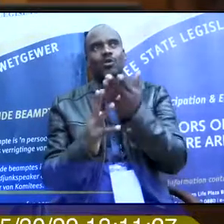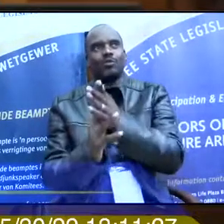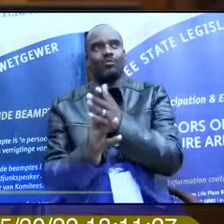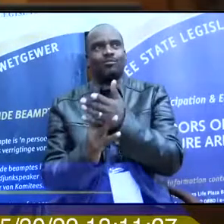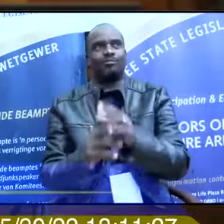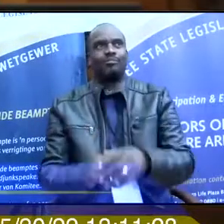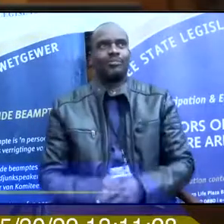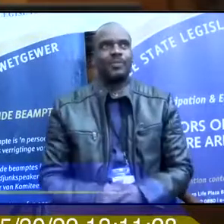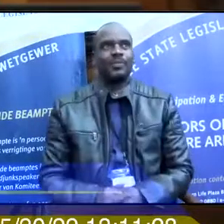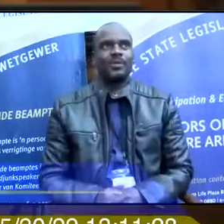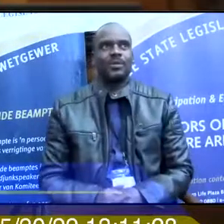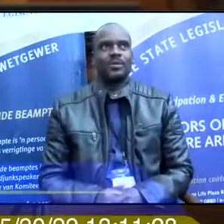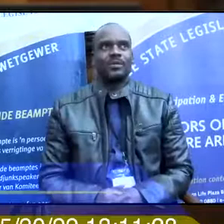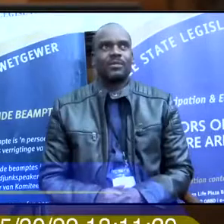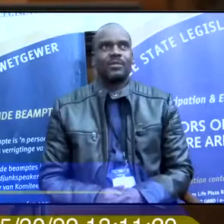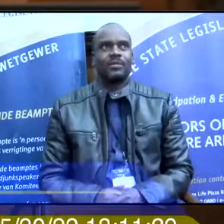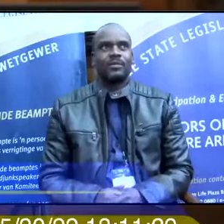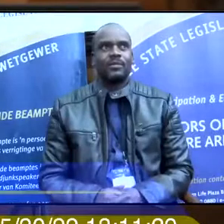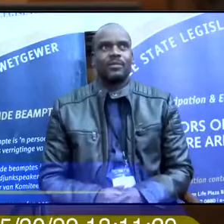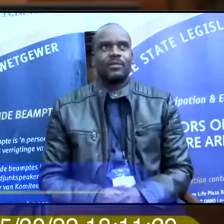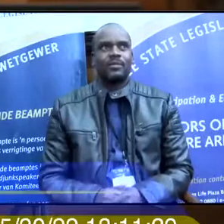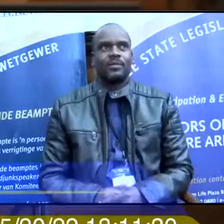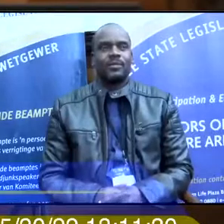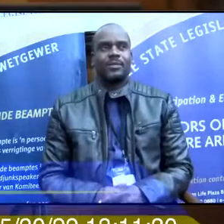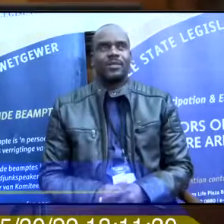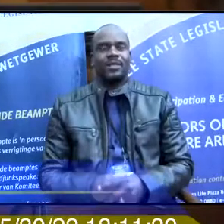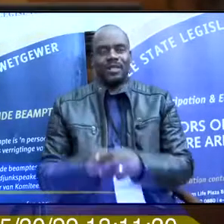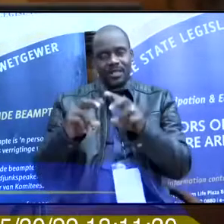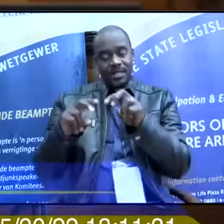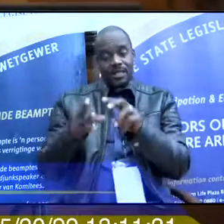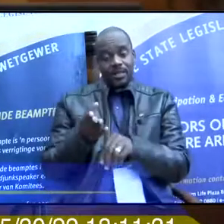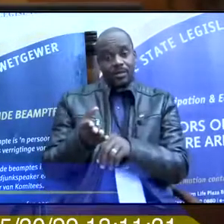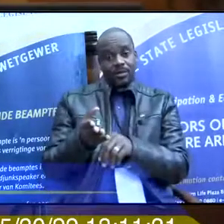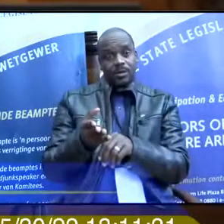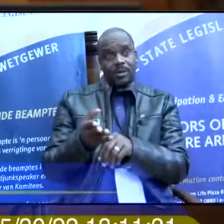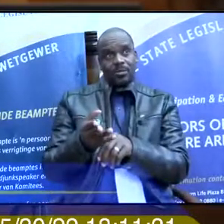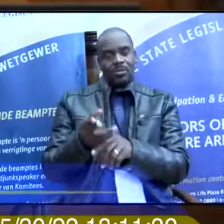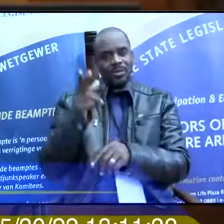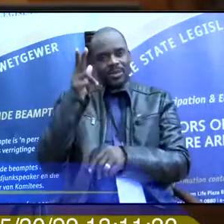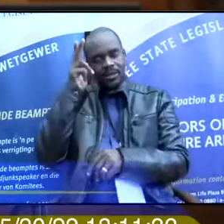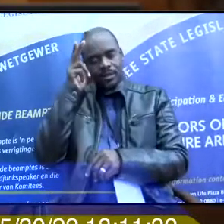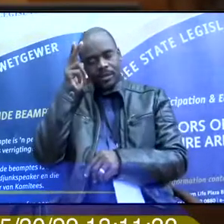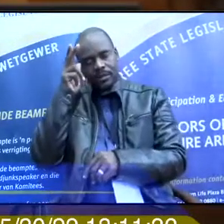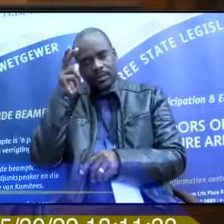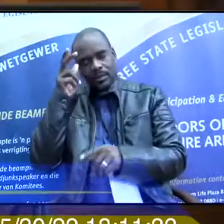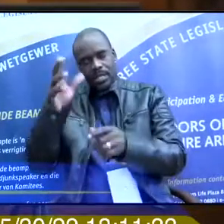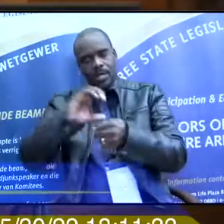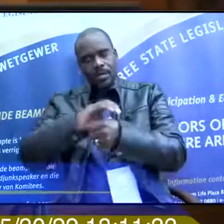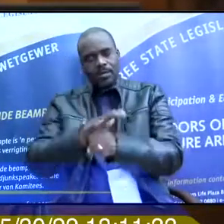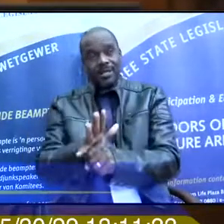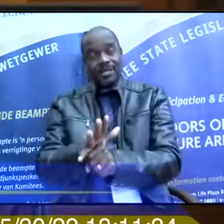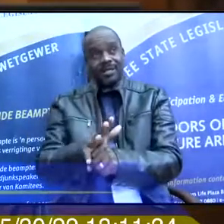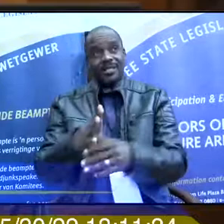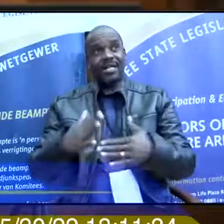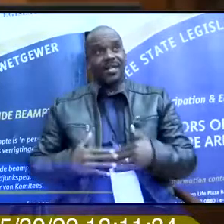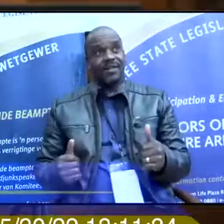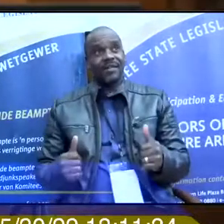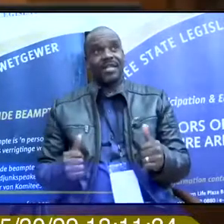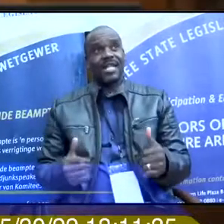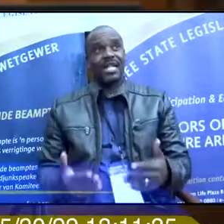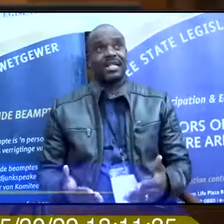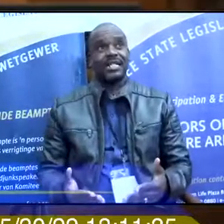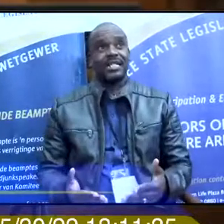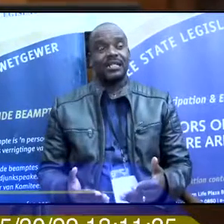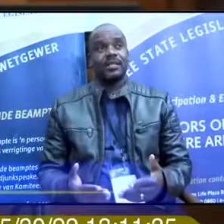and you know in such situation whether you're experiencing a pandemic the healthcare system needs to to